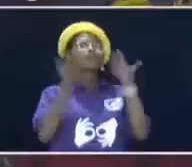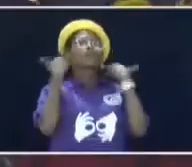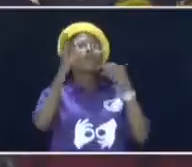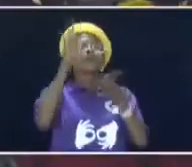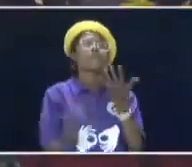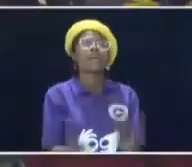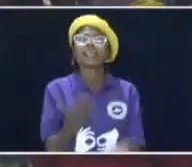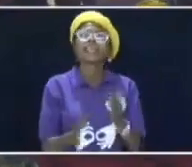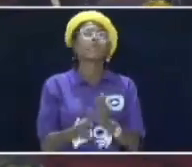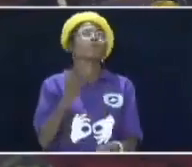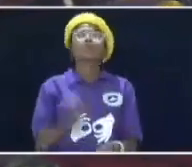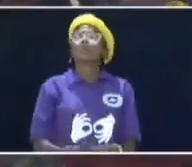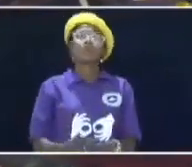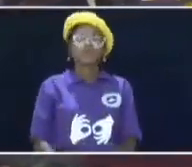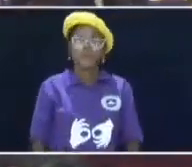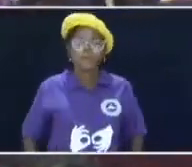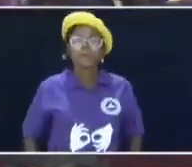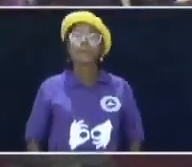now.